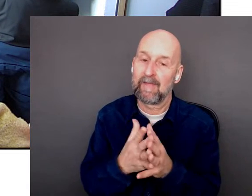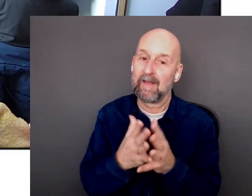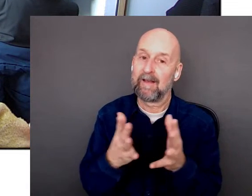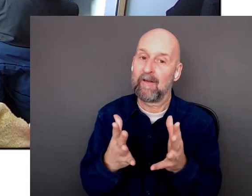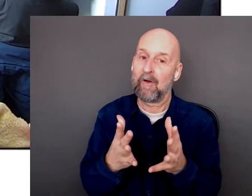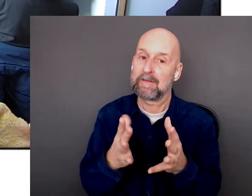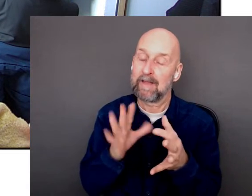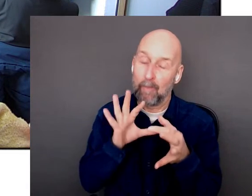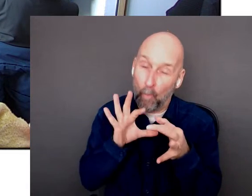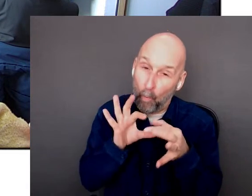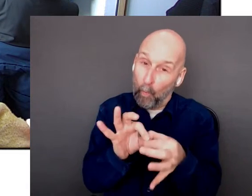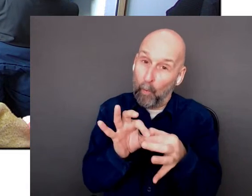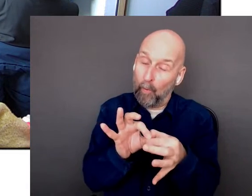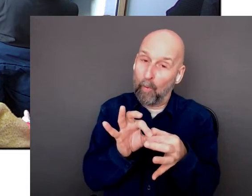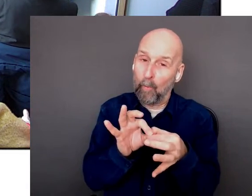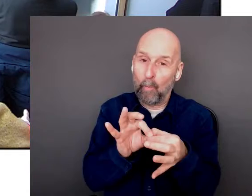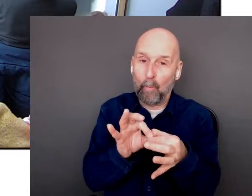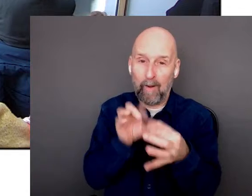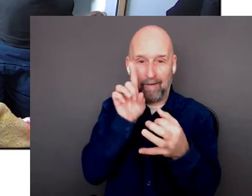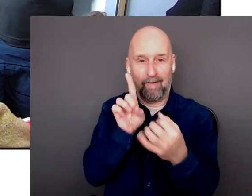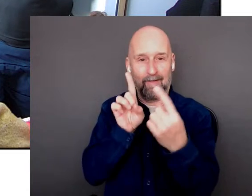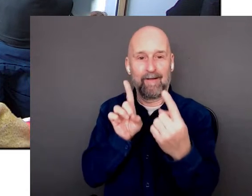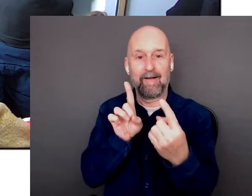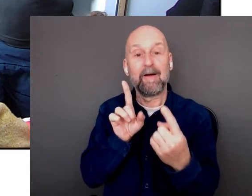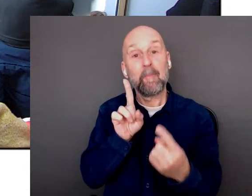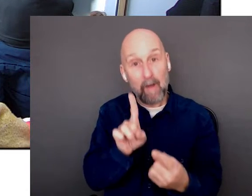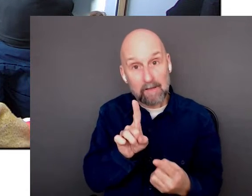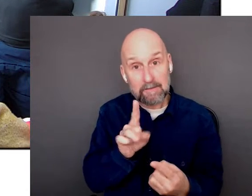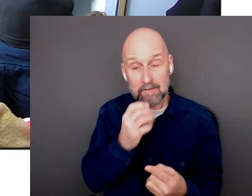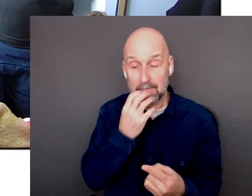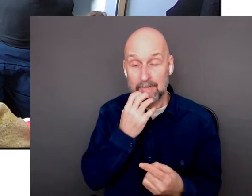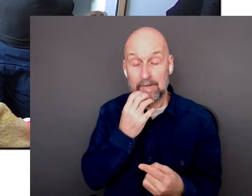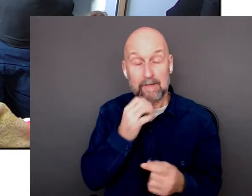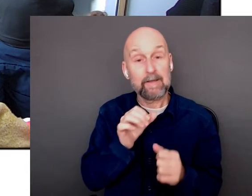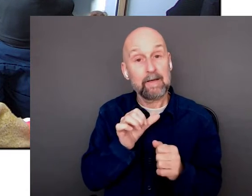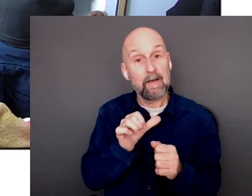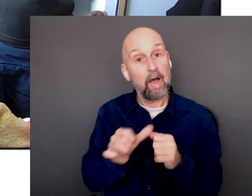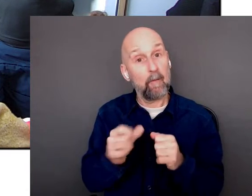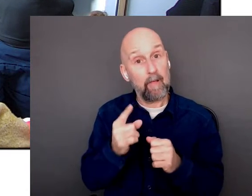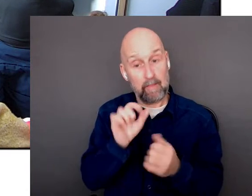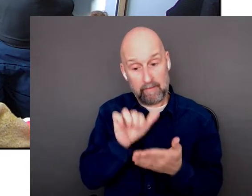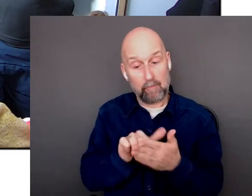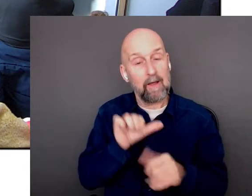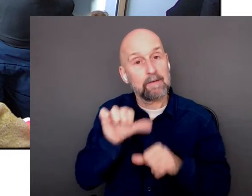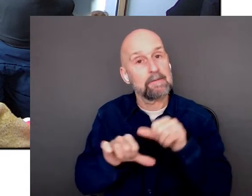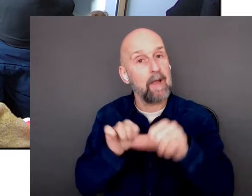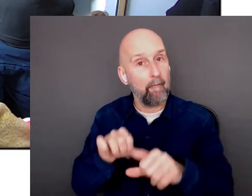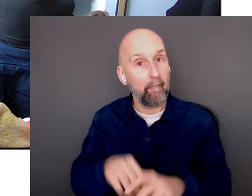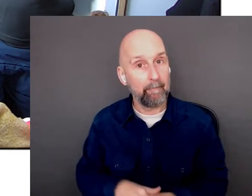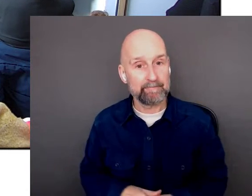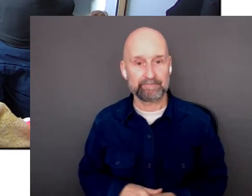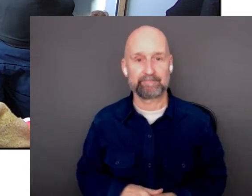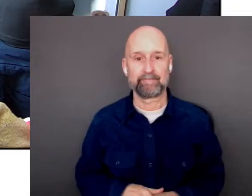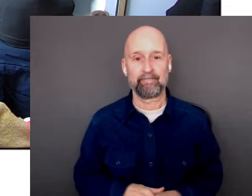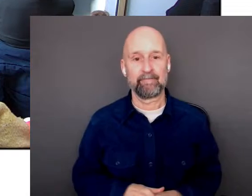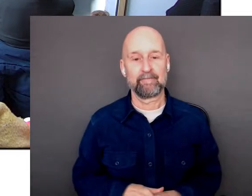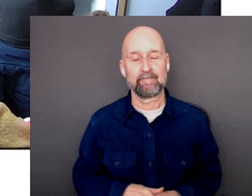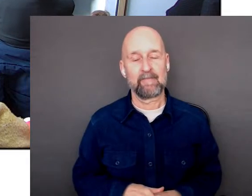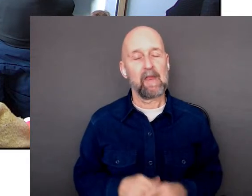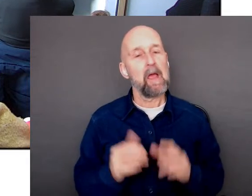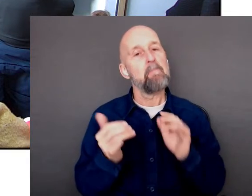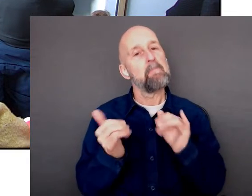interconnected one that I could feel, but it's a better step in that direction. So it's kind of, maybe I would say,